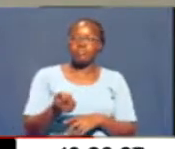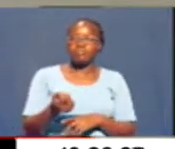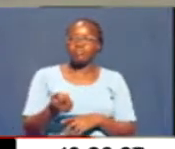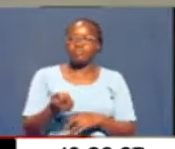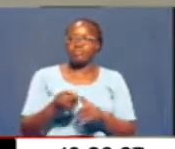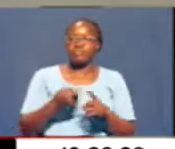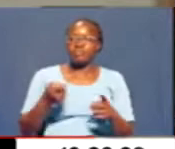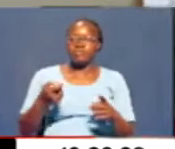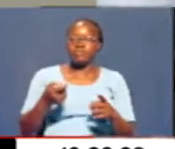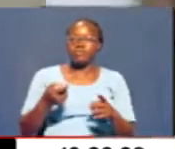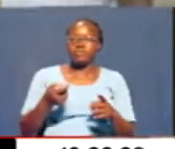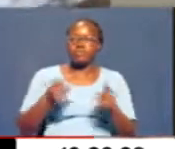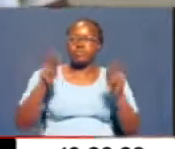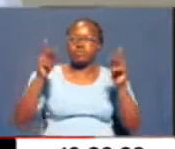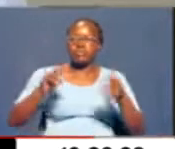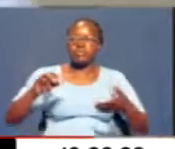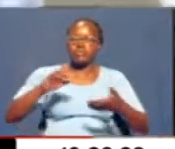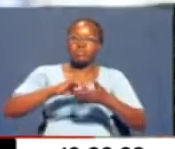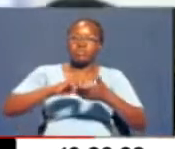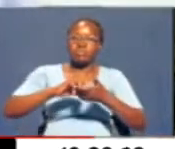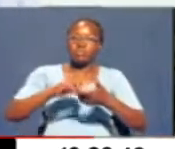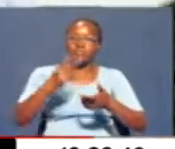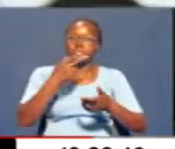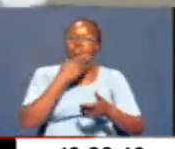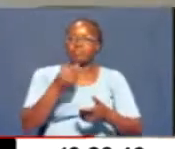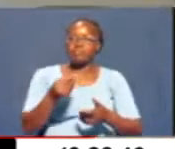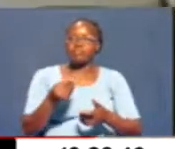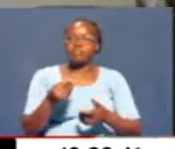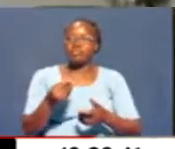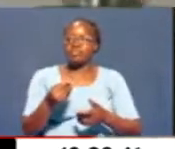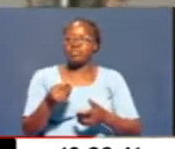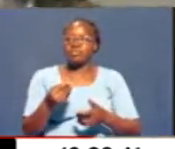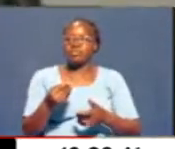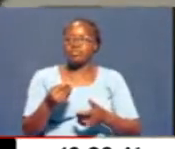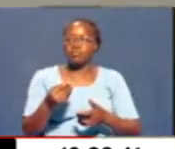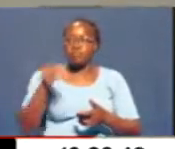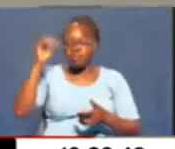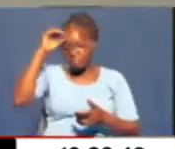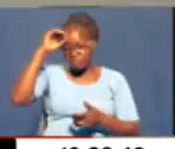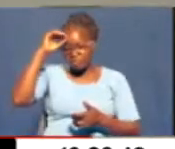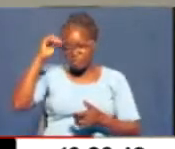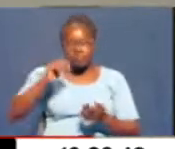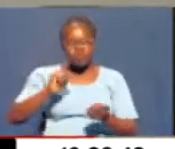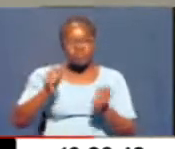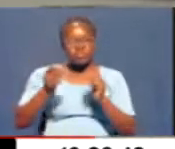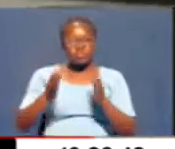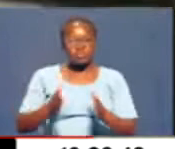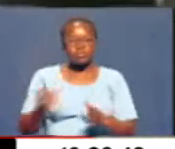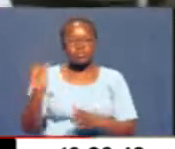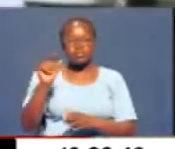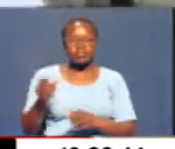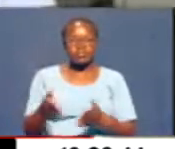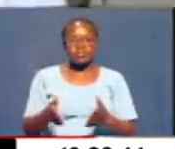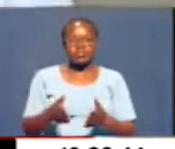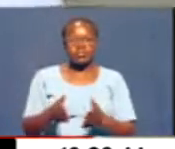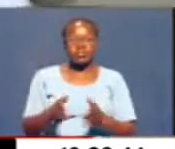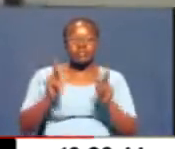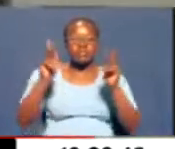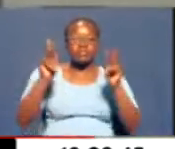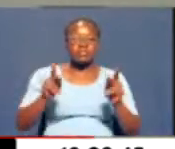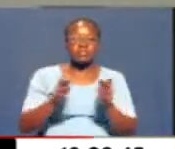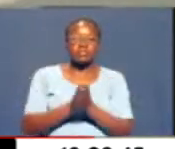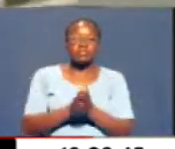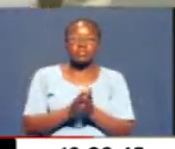Kisumu, and I'll engage two gentlemen here who are actually opinion shapers in this region of Kisumu. And just straight